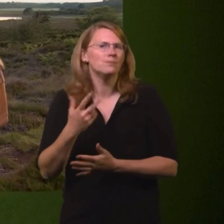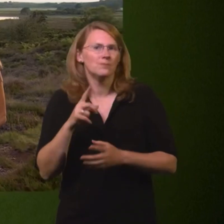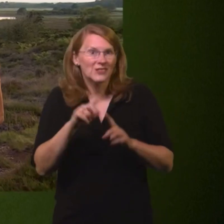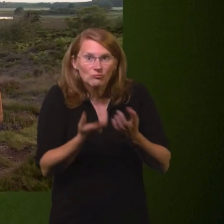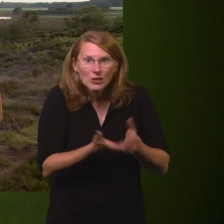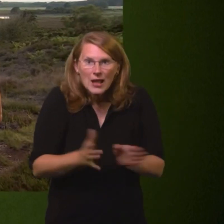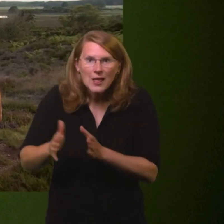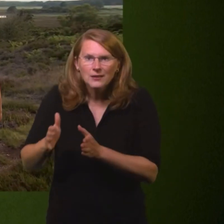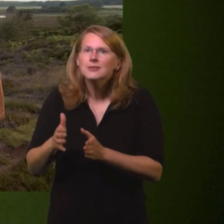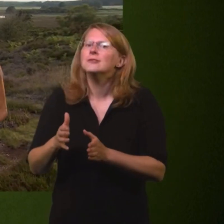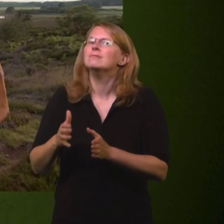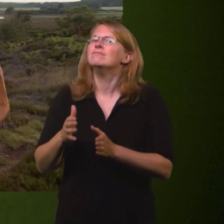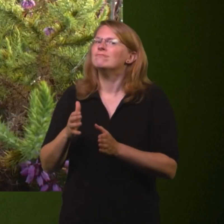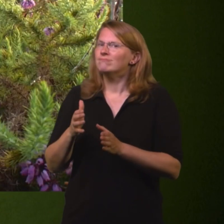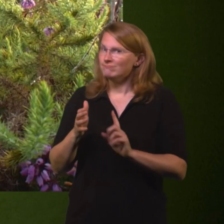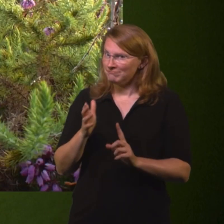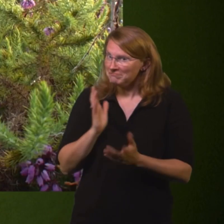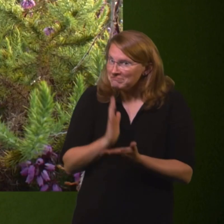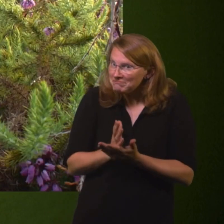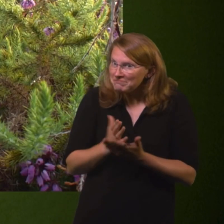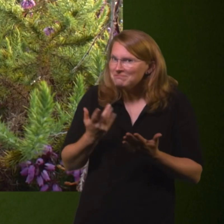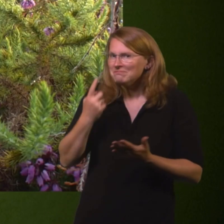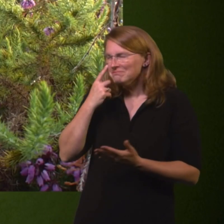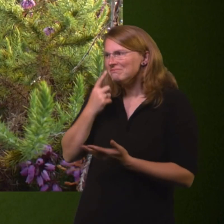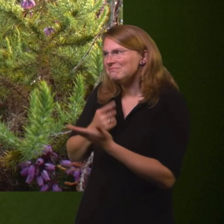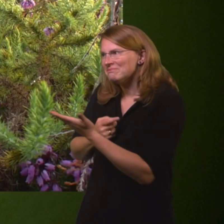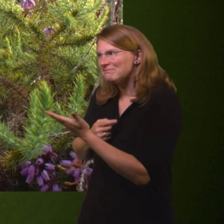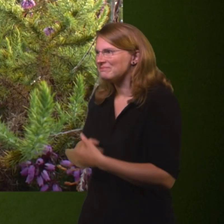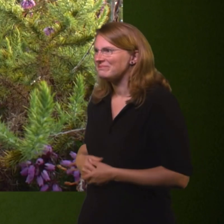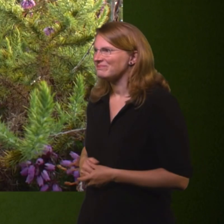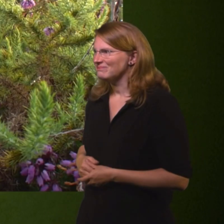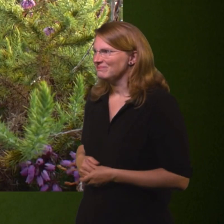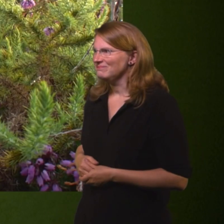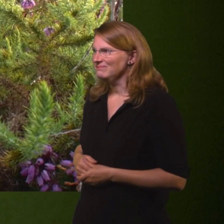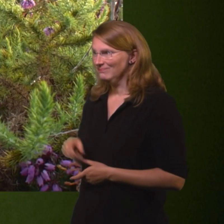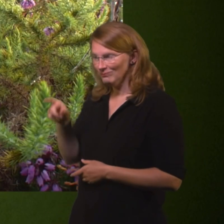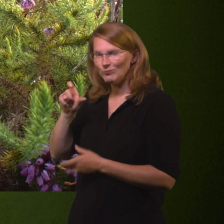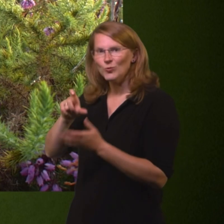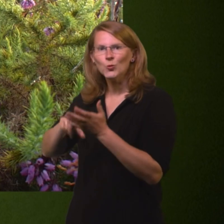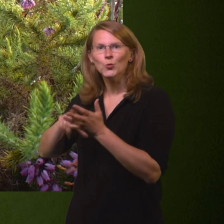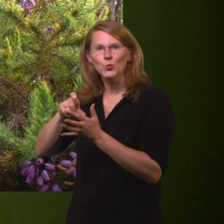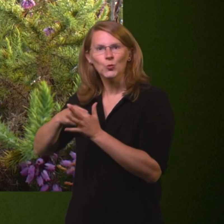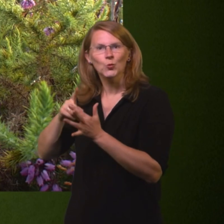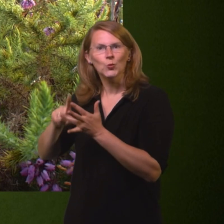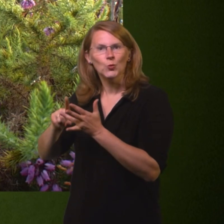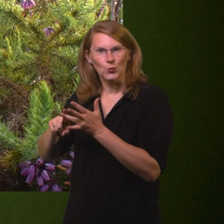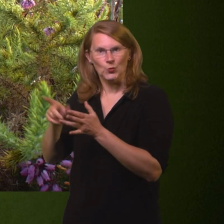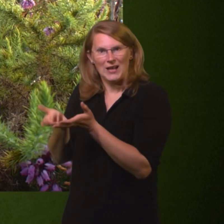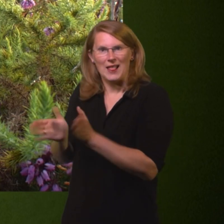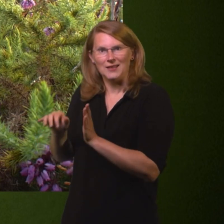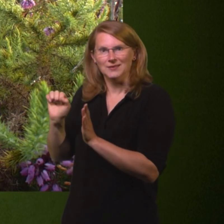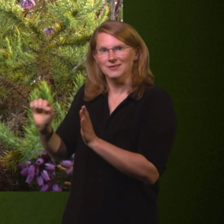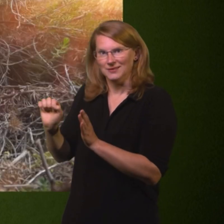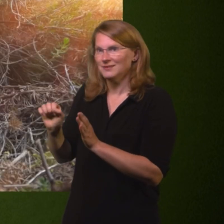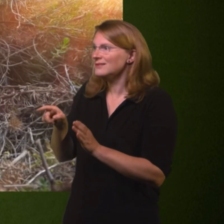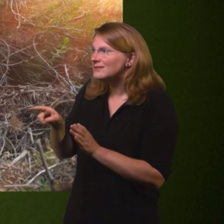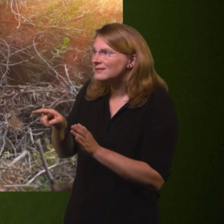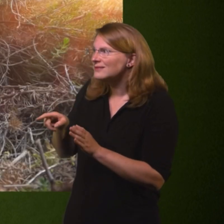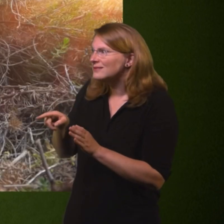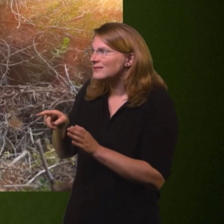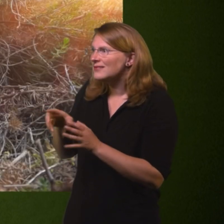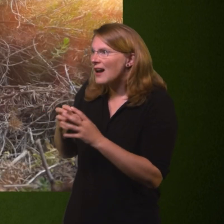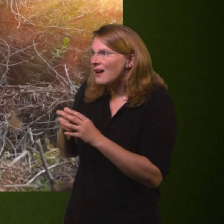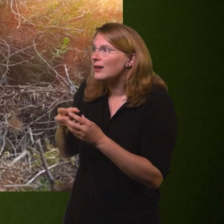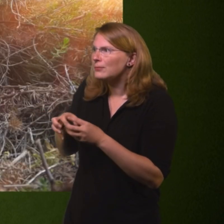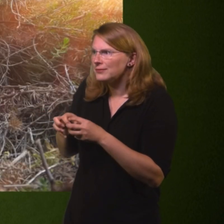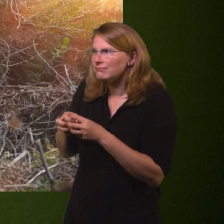eggs. Yeah, what about that? Let's go live to our cuckoo now, where one of those eggs has hatched and has successfully developed. Now, you have to